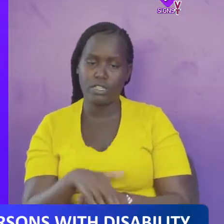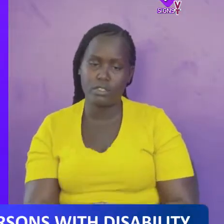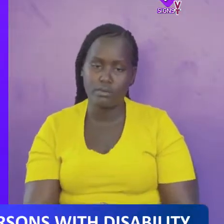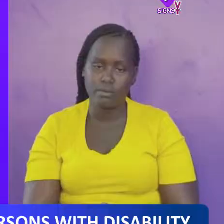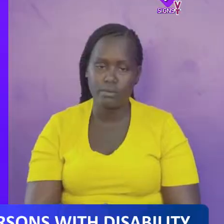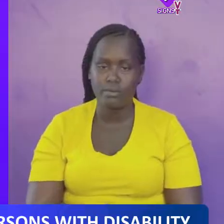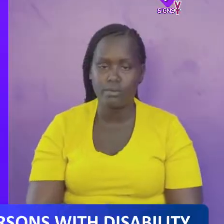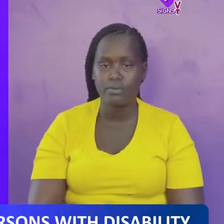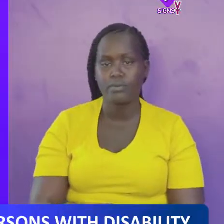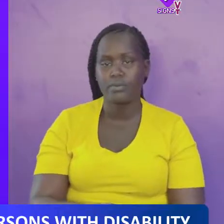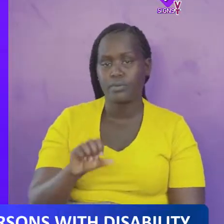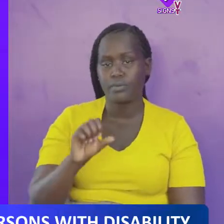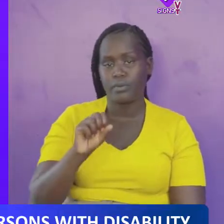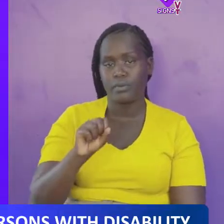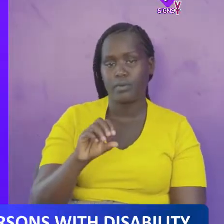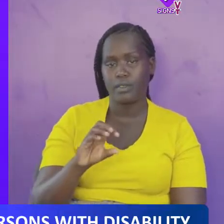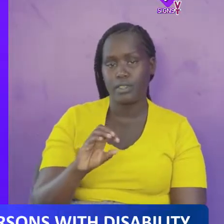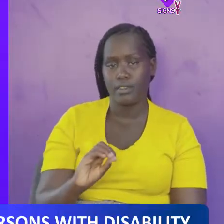And so